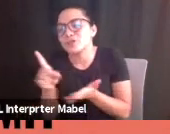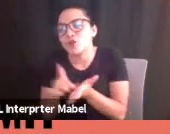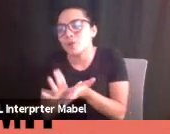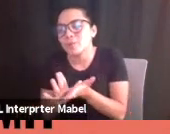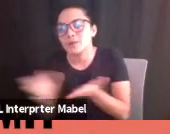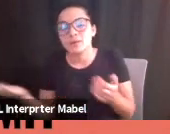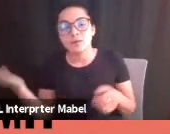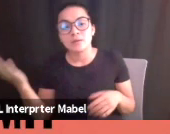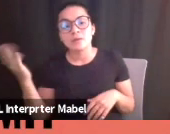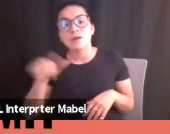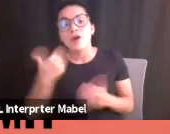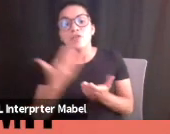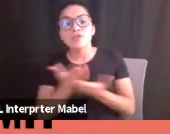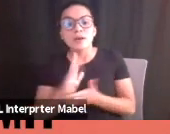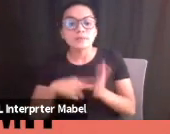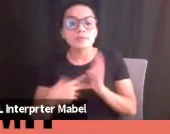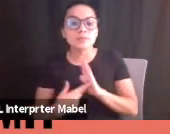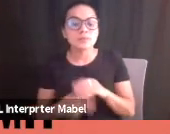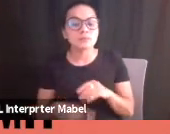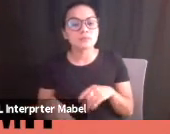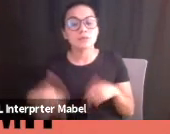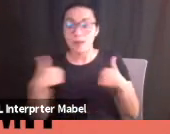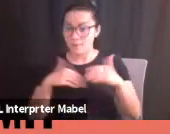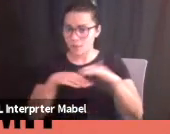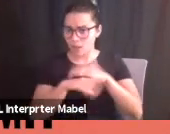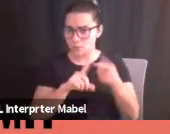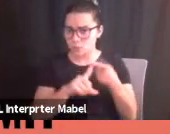include having access to an advocate